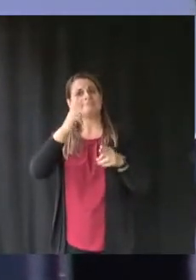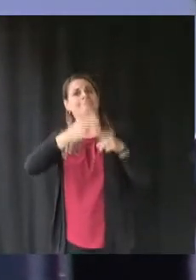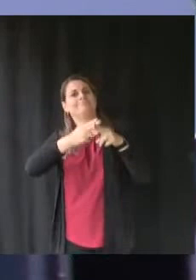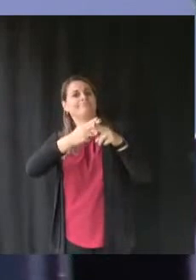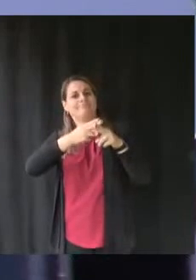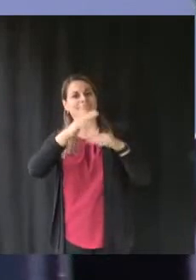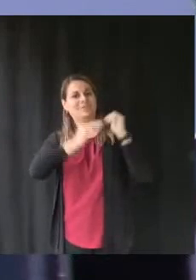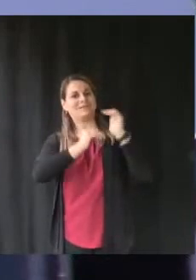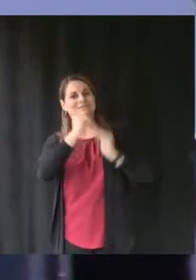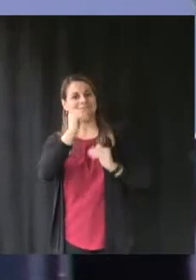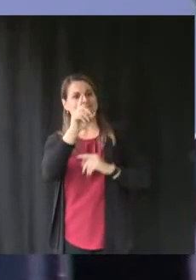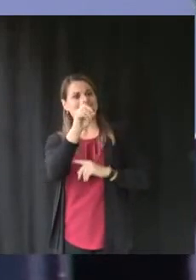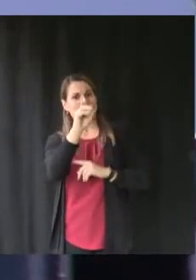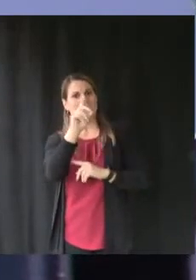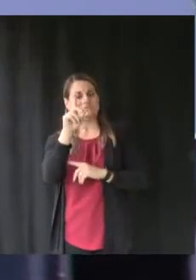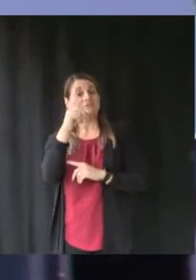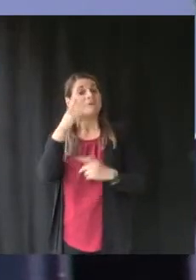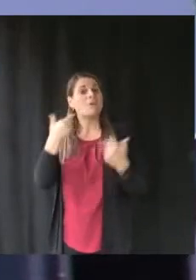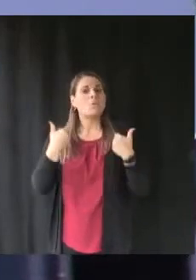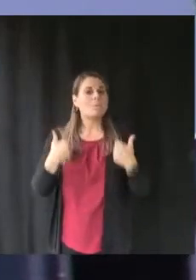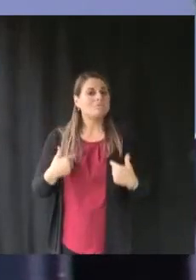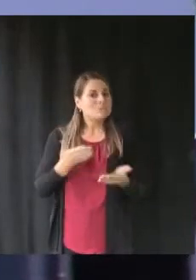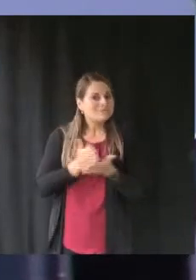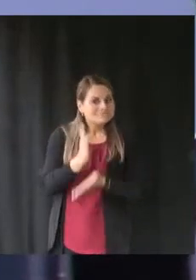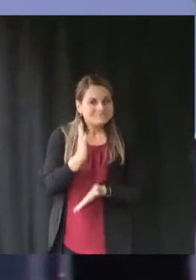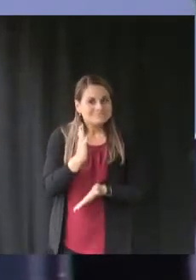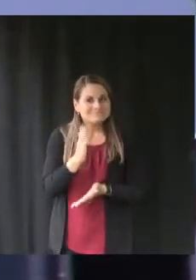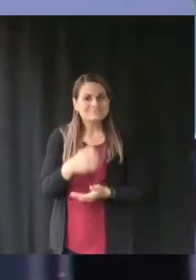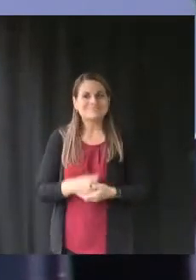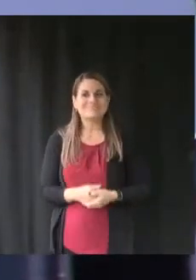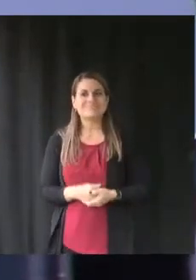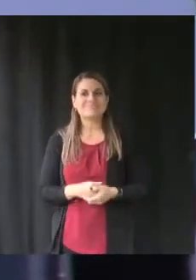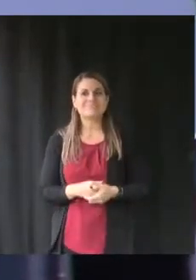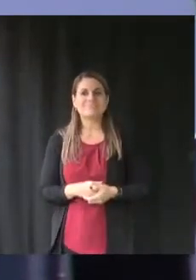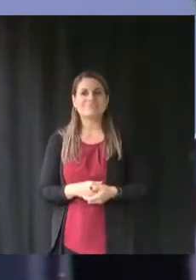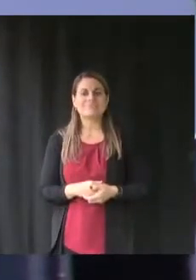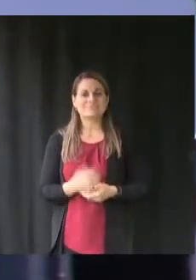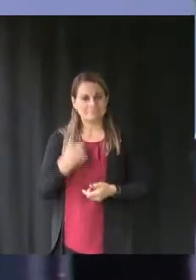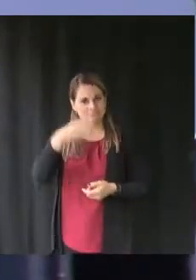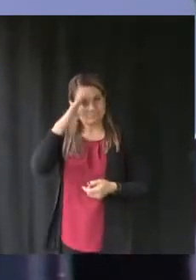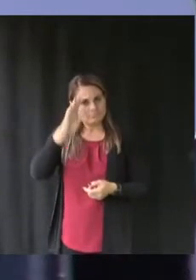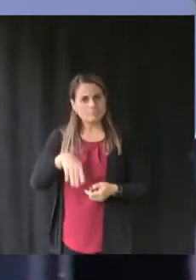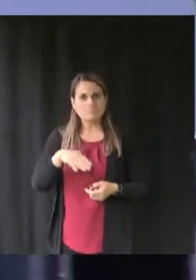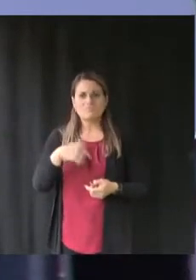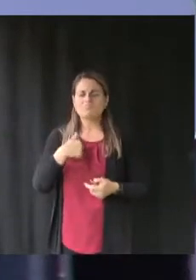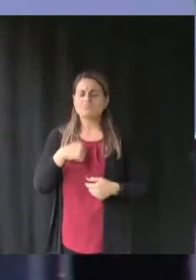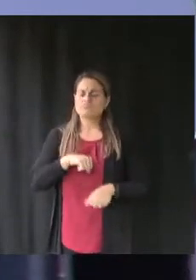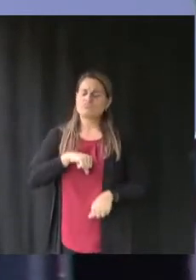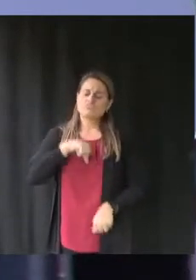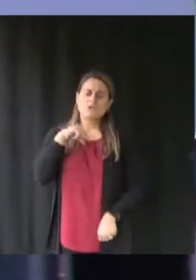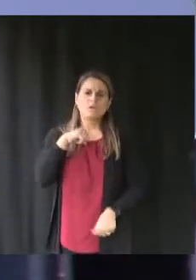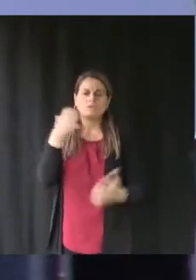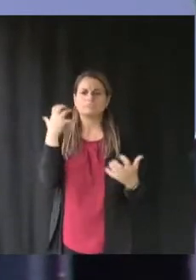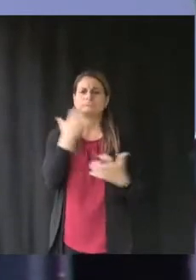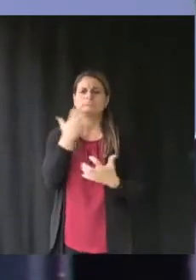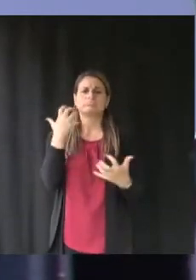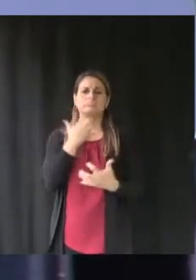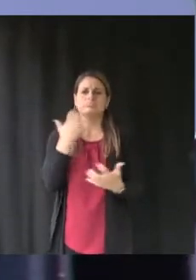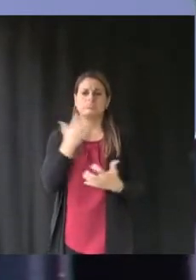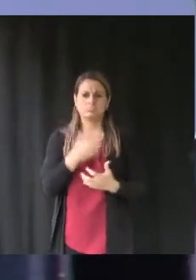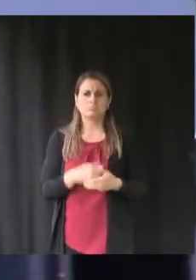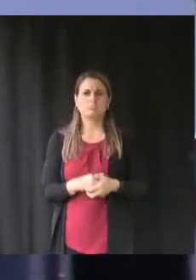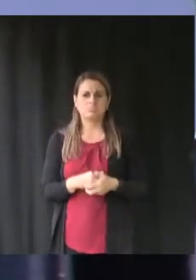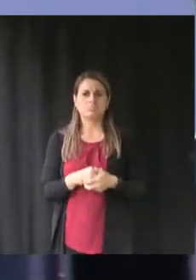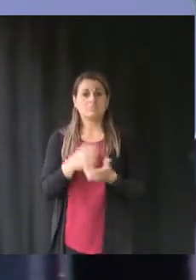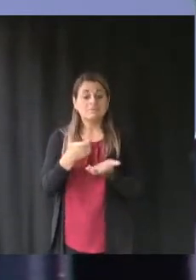Human Rights. I note with enormous pride that President Biden did not earn his undergraduate degree from